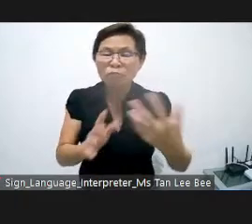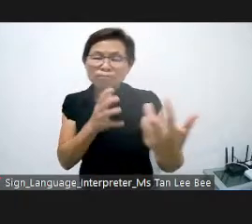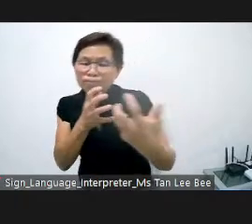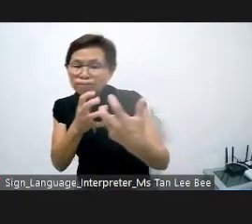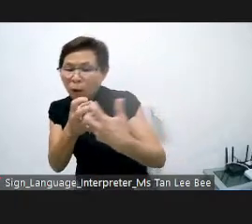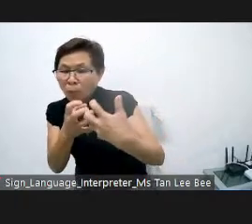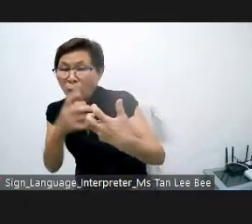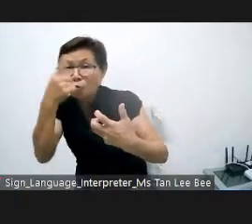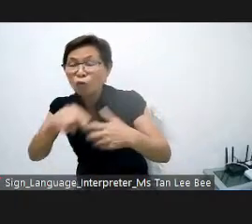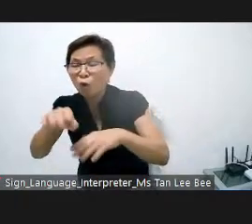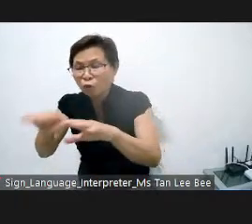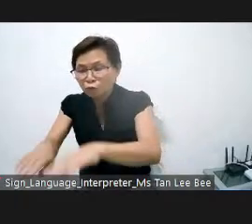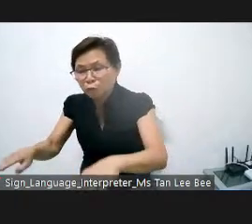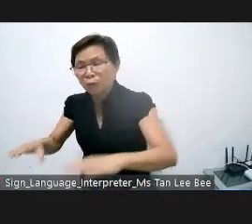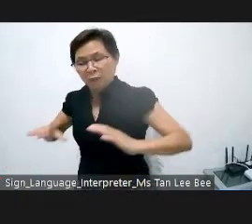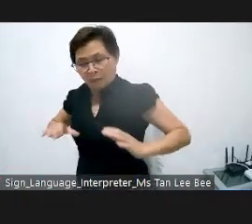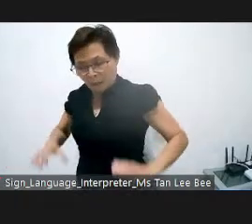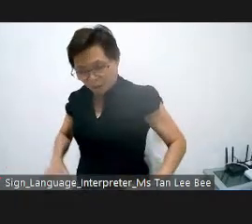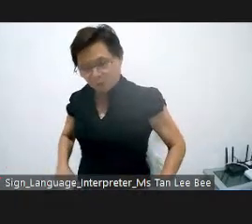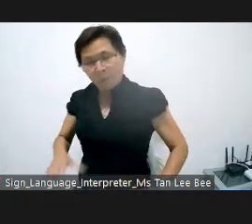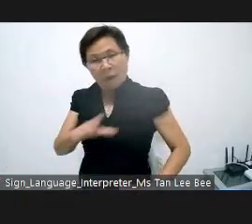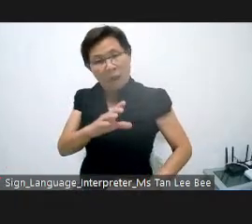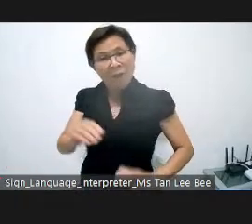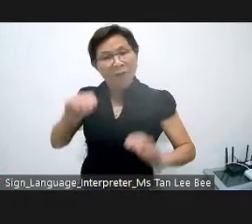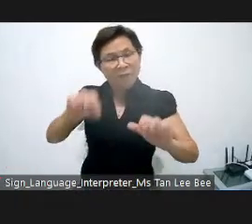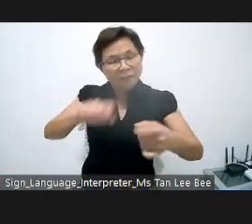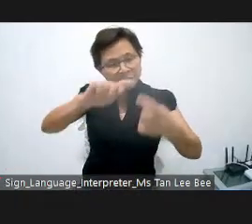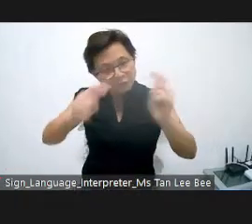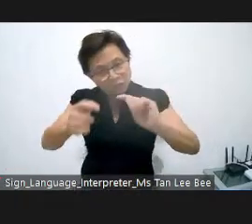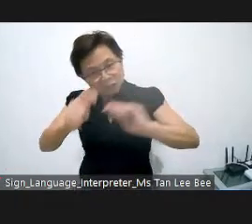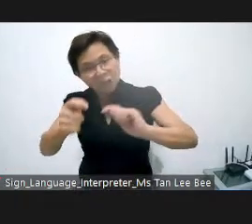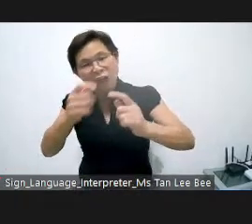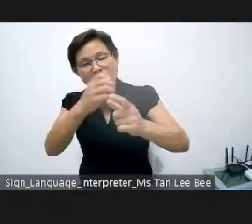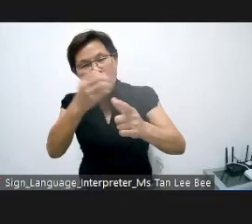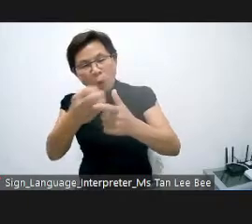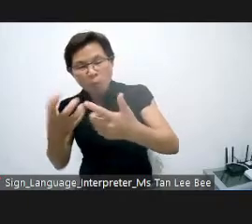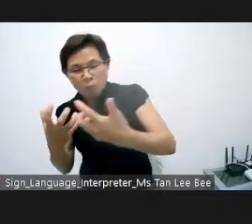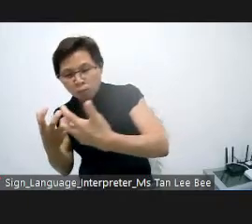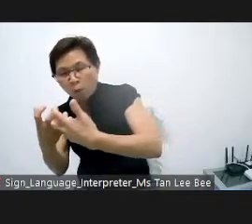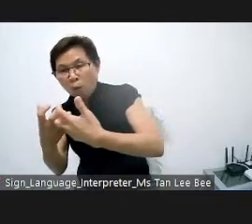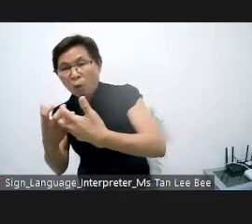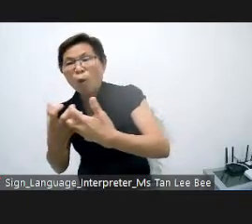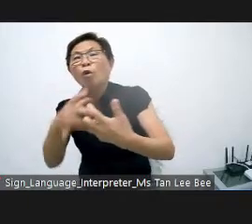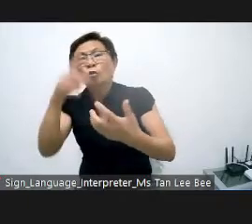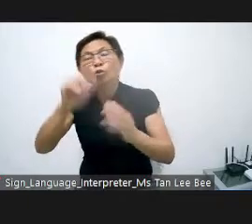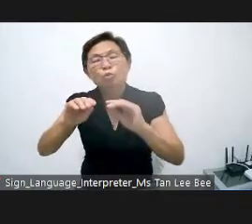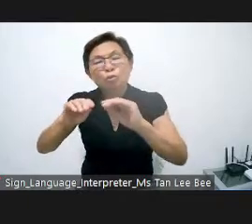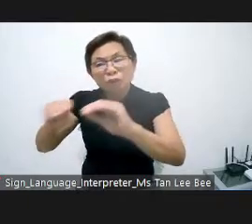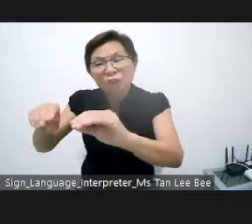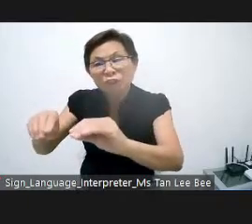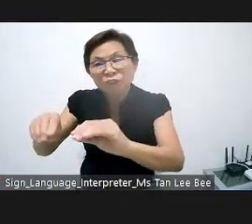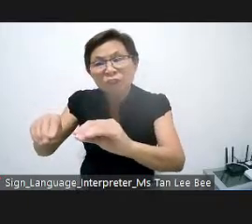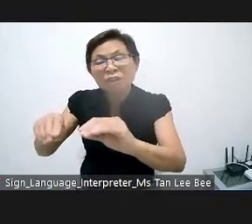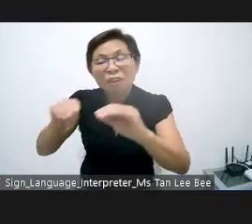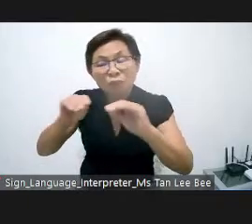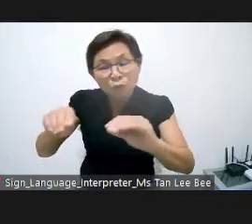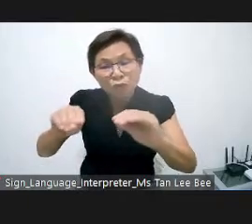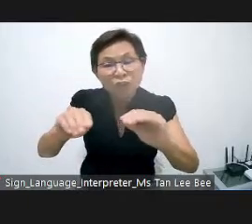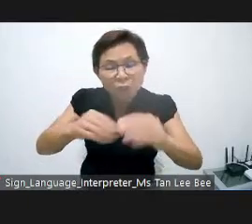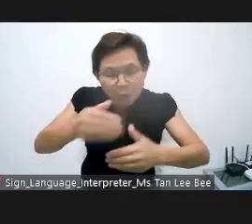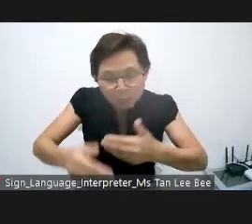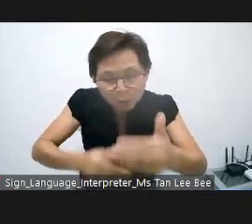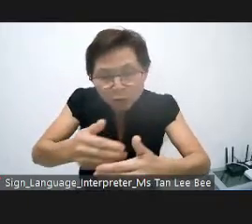learners, as well as how you can modify or adapt those tools to facilitate the learning process of learners